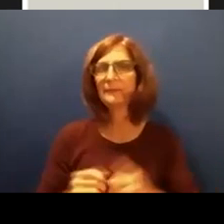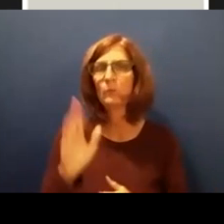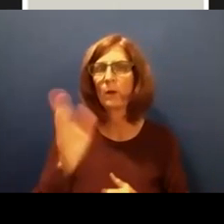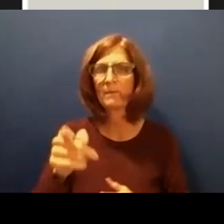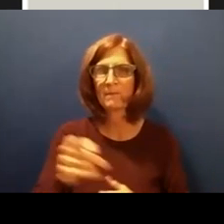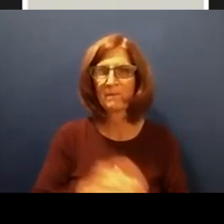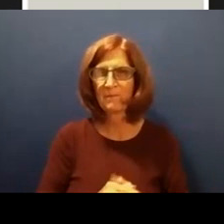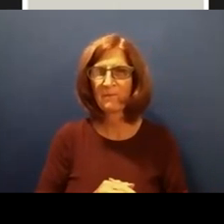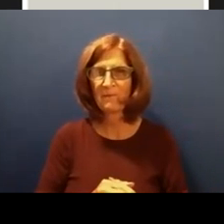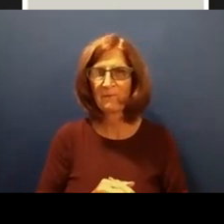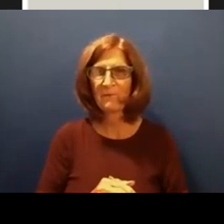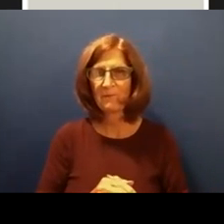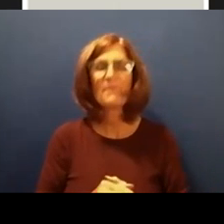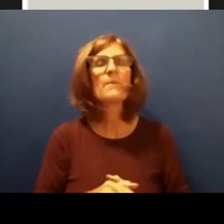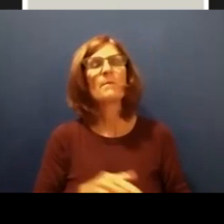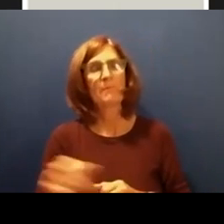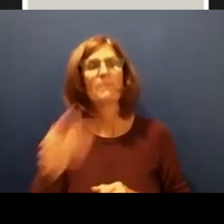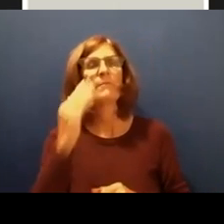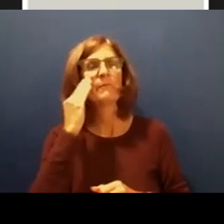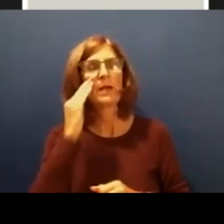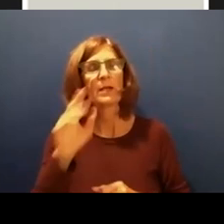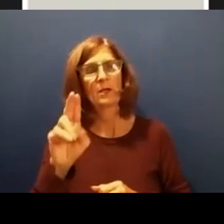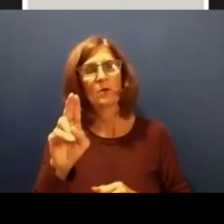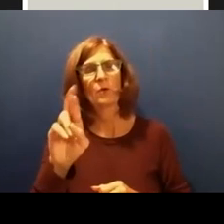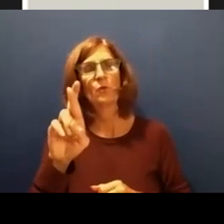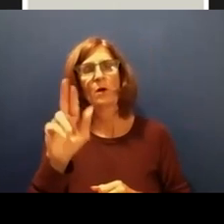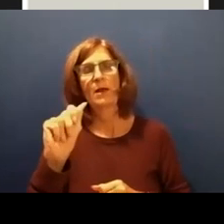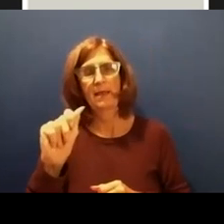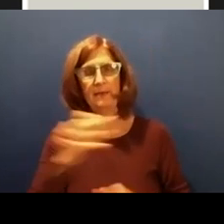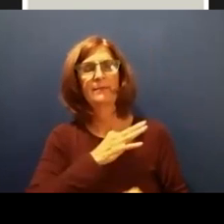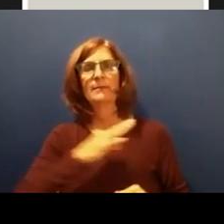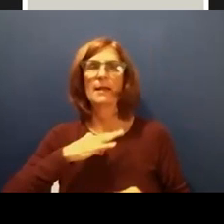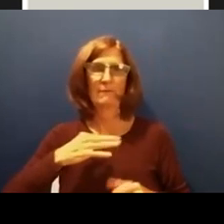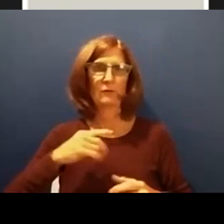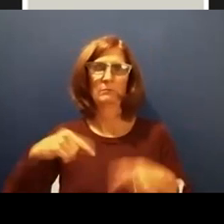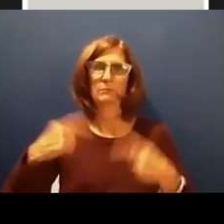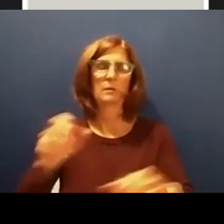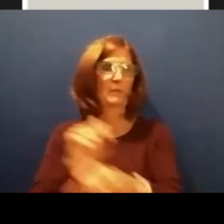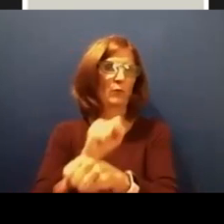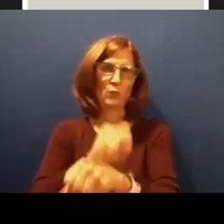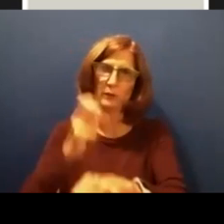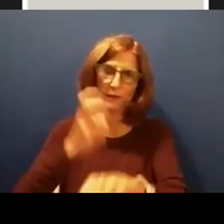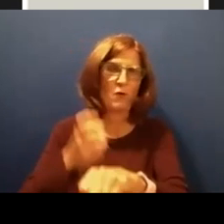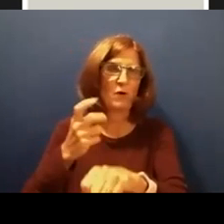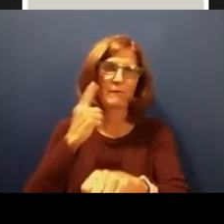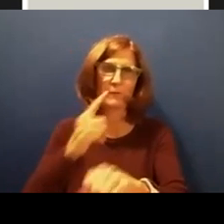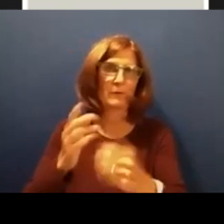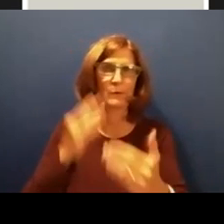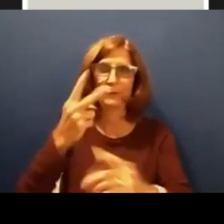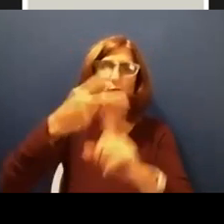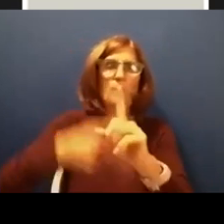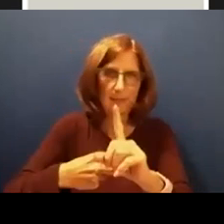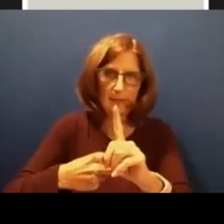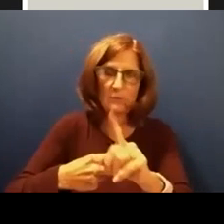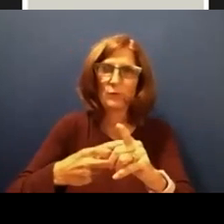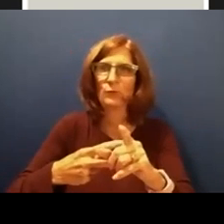I know the URA staff and Derek have been working hard over the last probably 2 months to really move this forward.